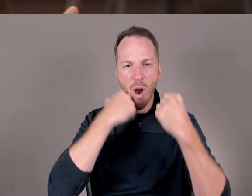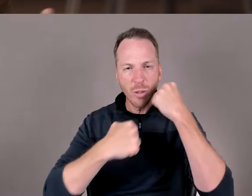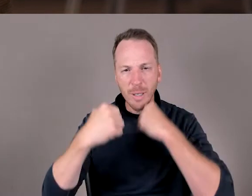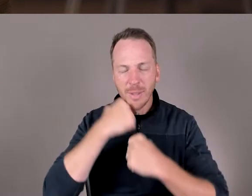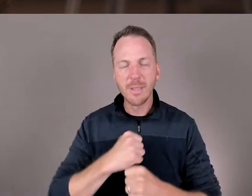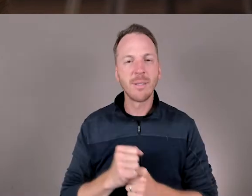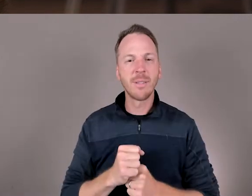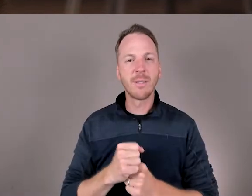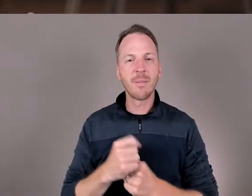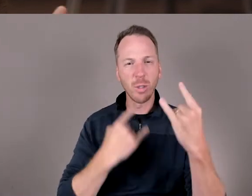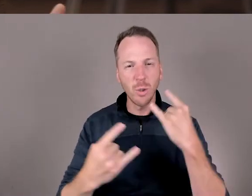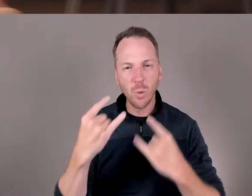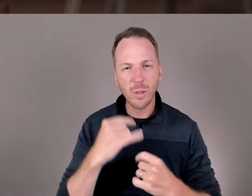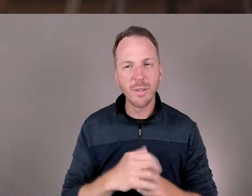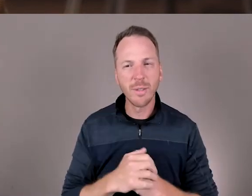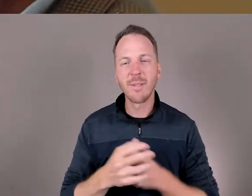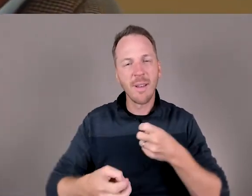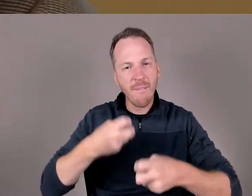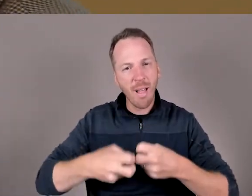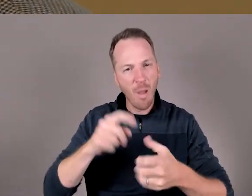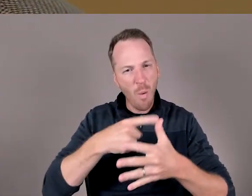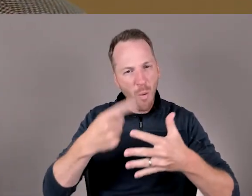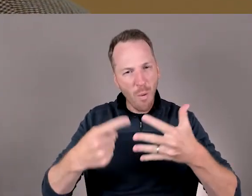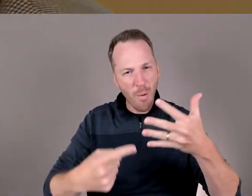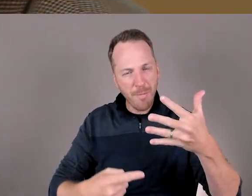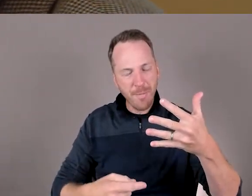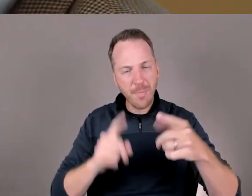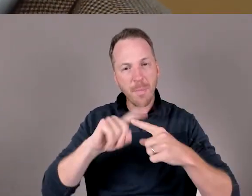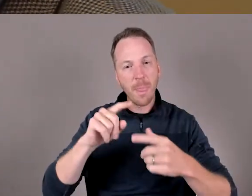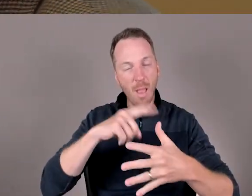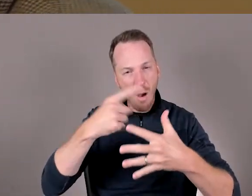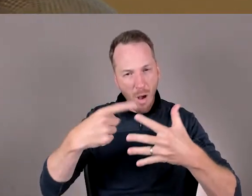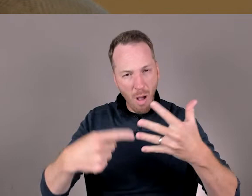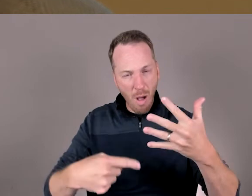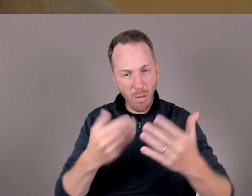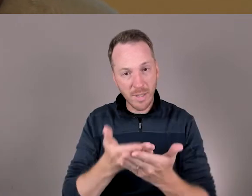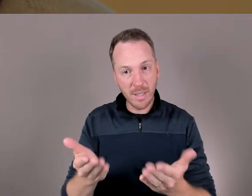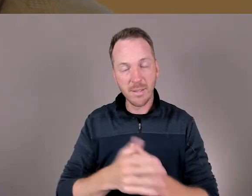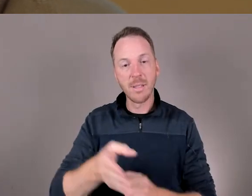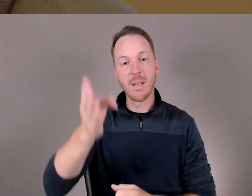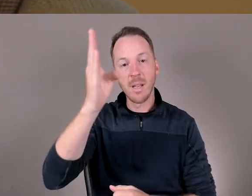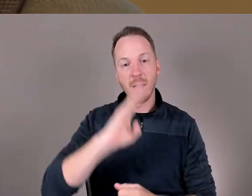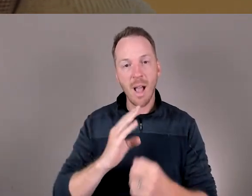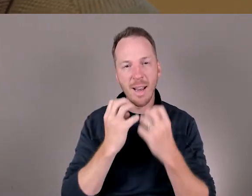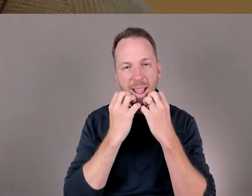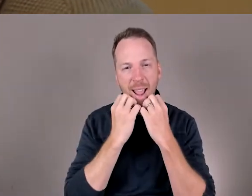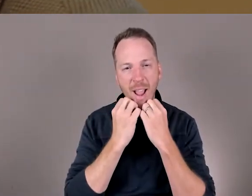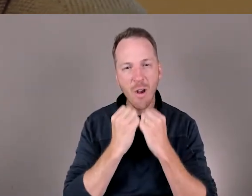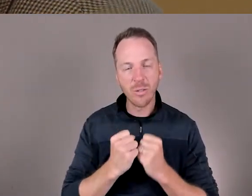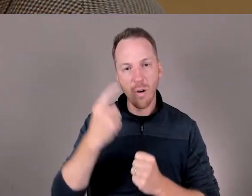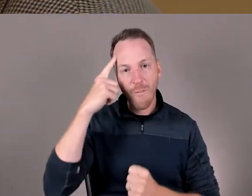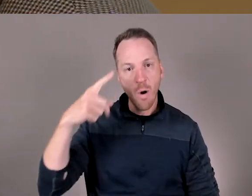and persecutions and in difficulties. But in all these things, God cared for